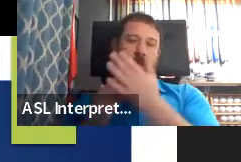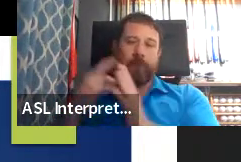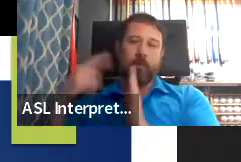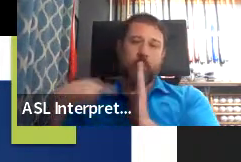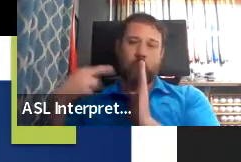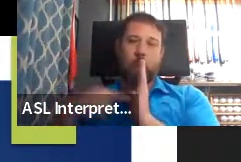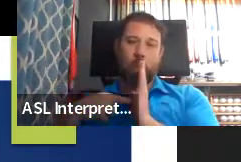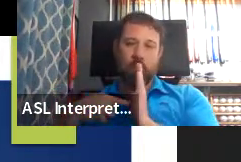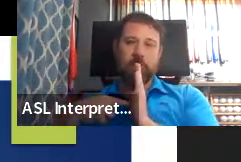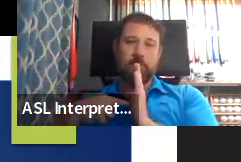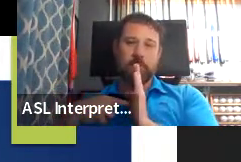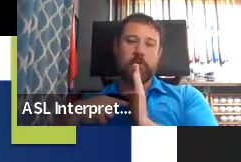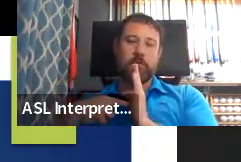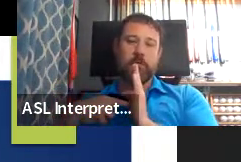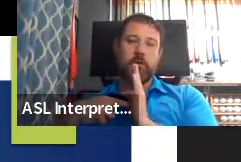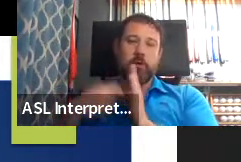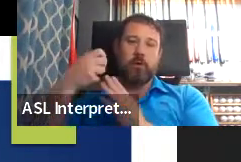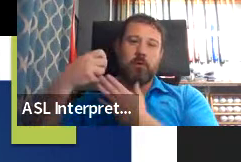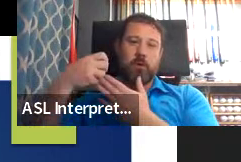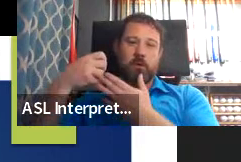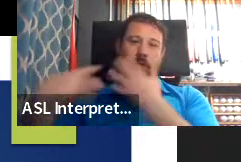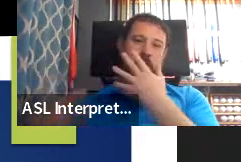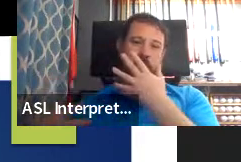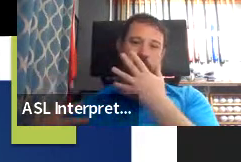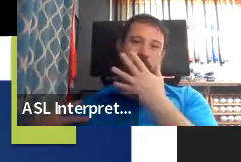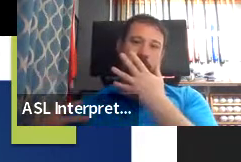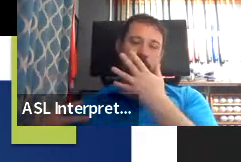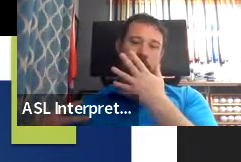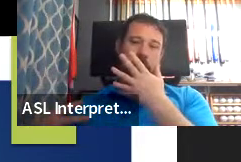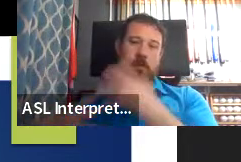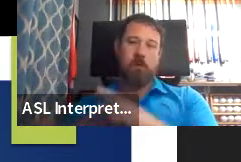the roles that school nurses have.